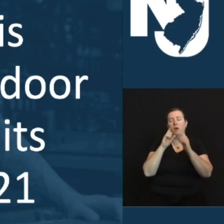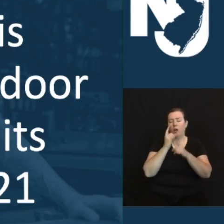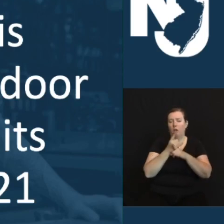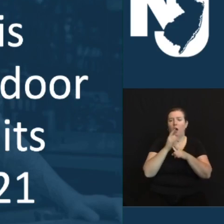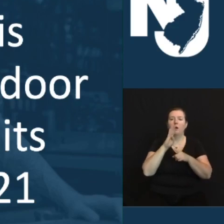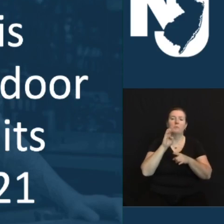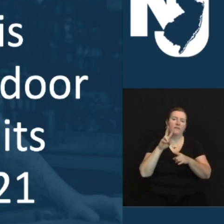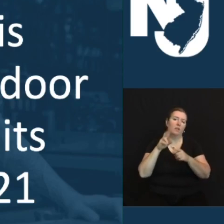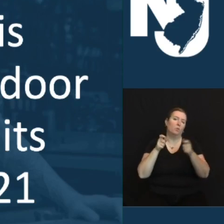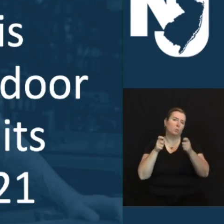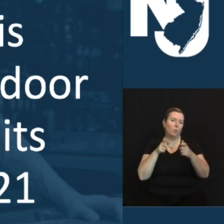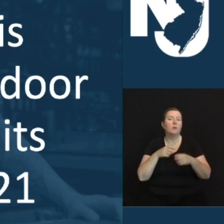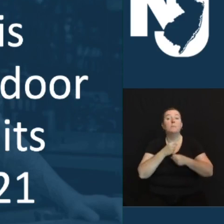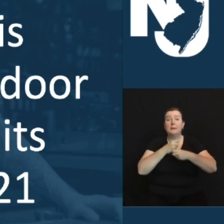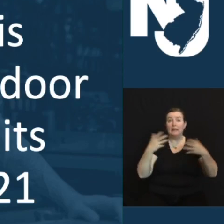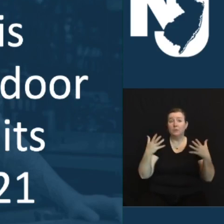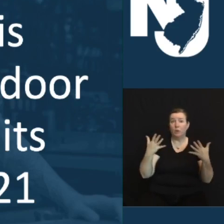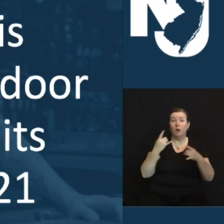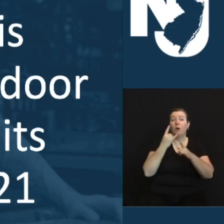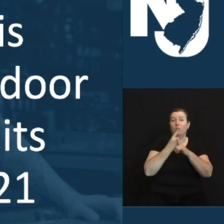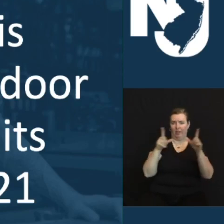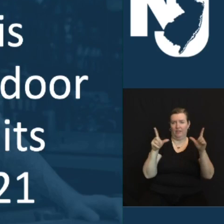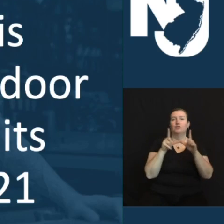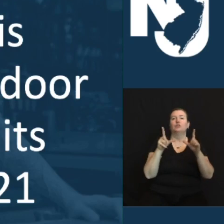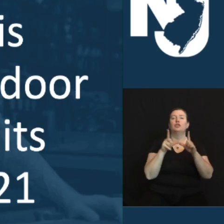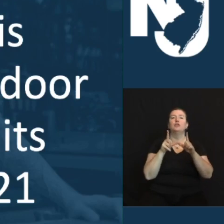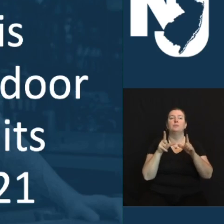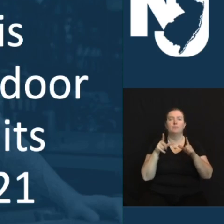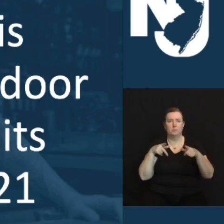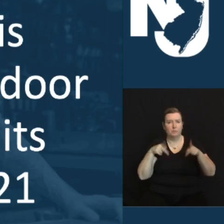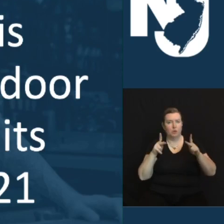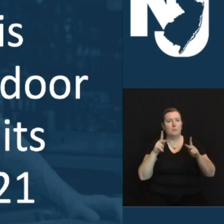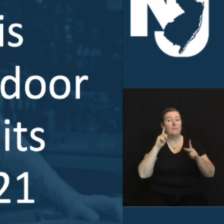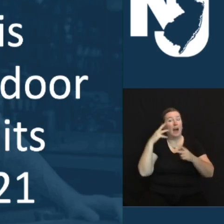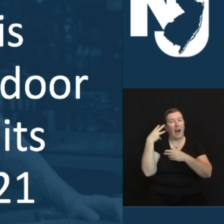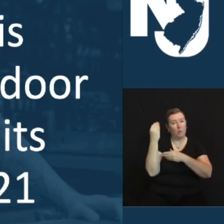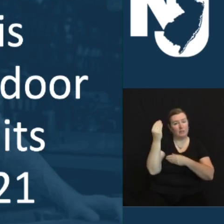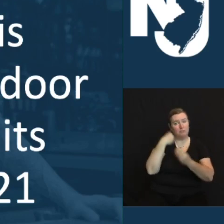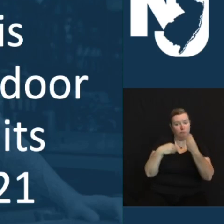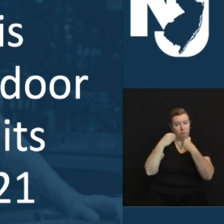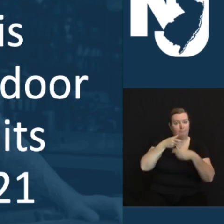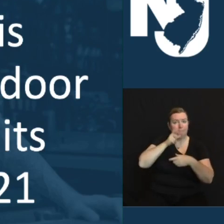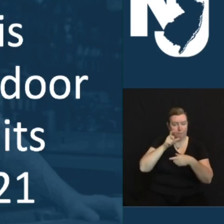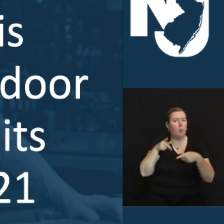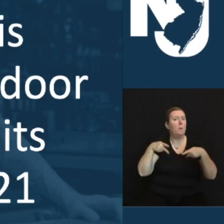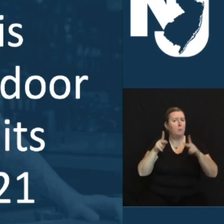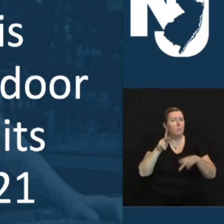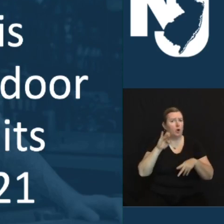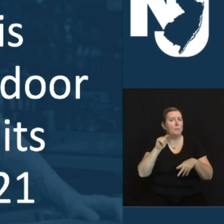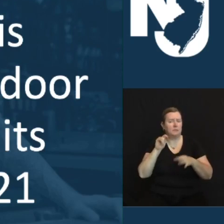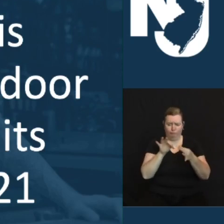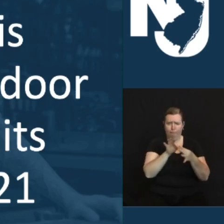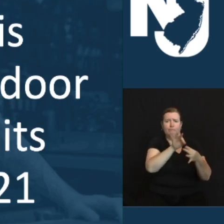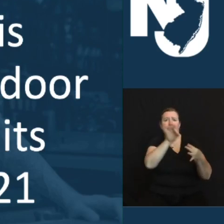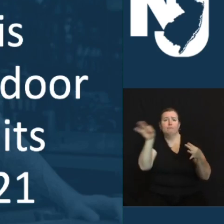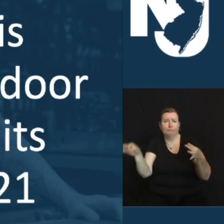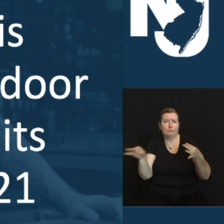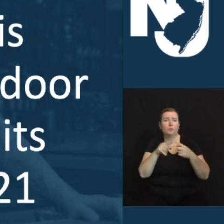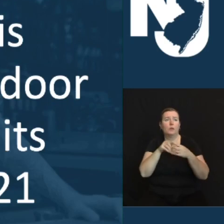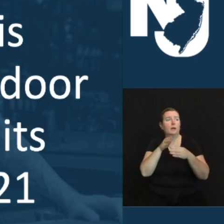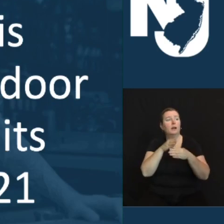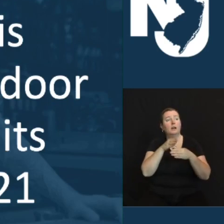liquor license permits that we enabled for outdoor dining to be extended from the end of November through